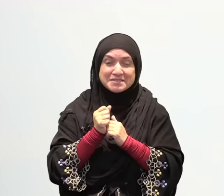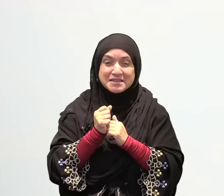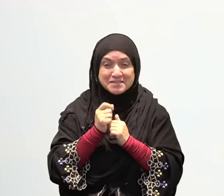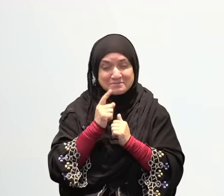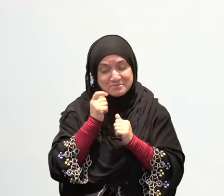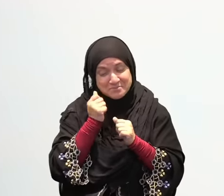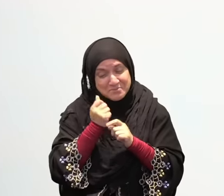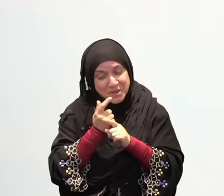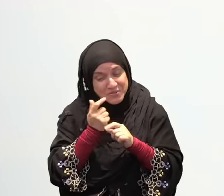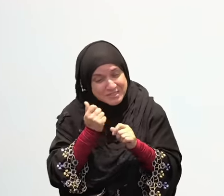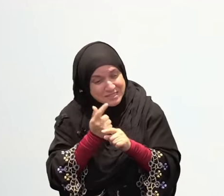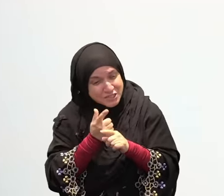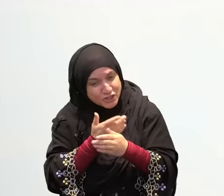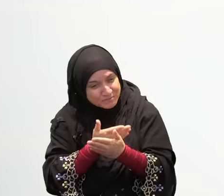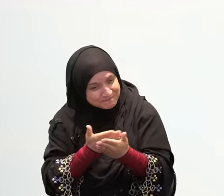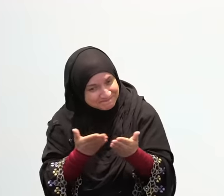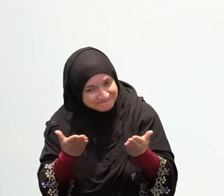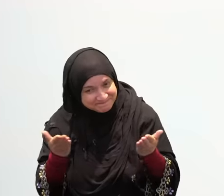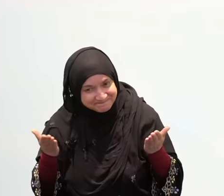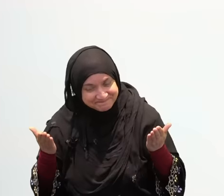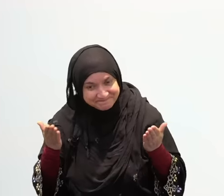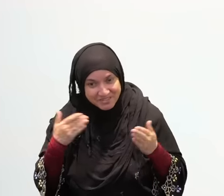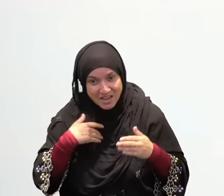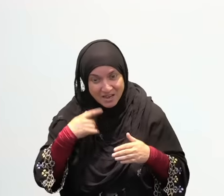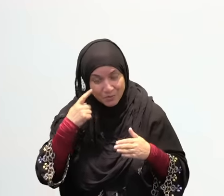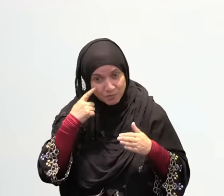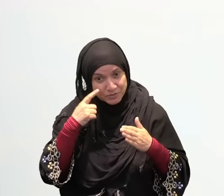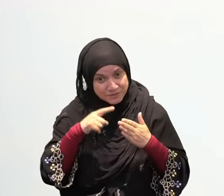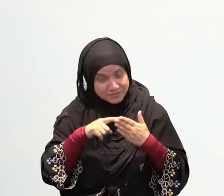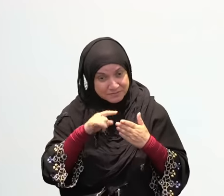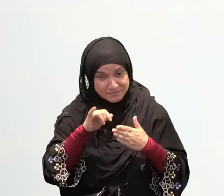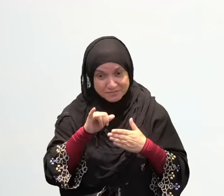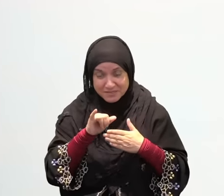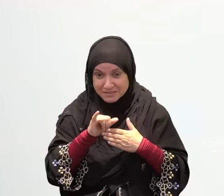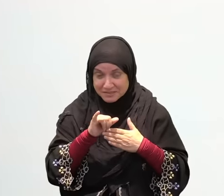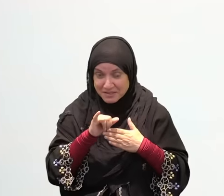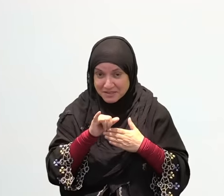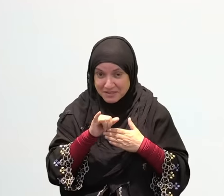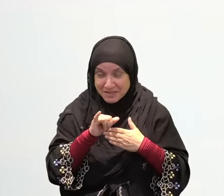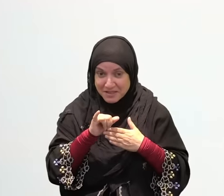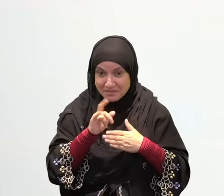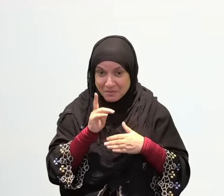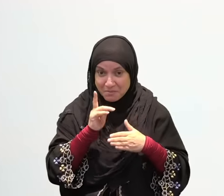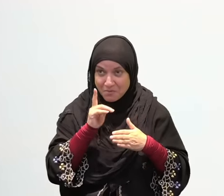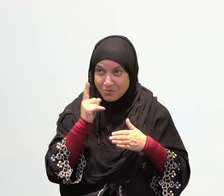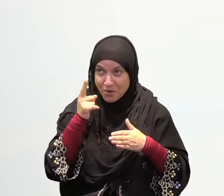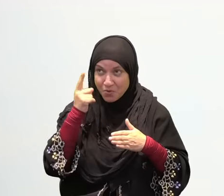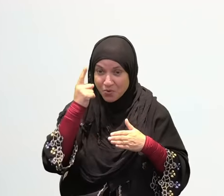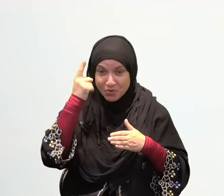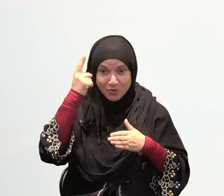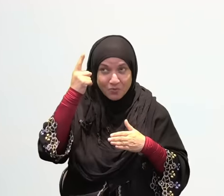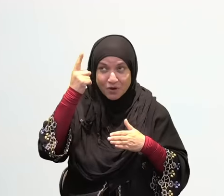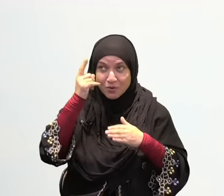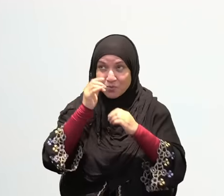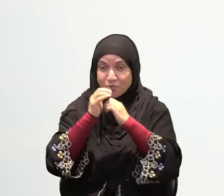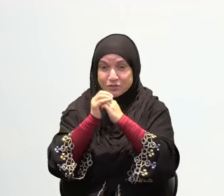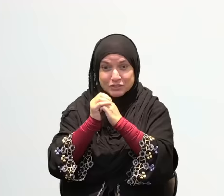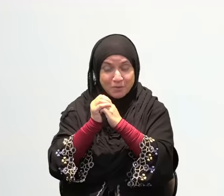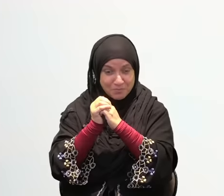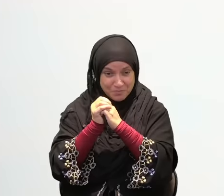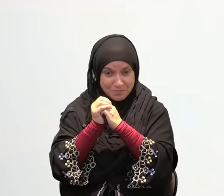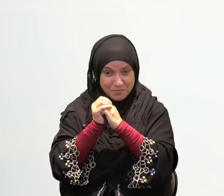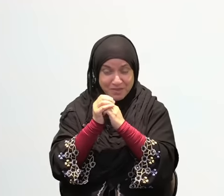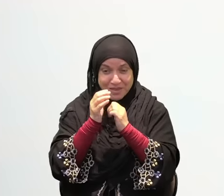we bear witness that Muhammad sallallahu alayhi wa sallam is his final messenger. We ask Allah to send his peace and blessings upon him, the prophets